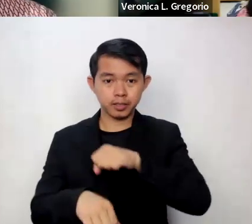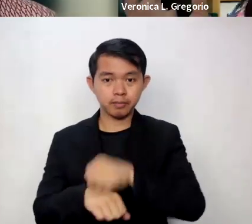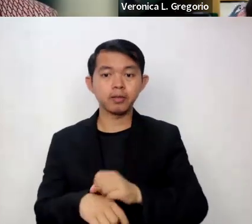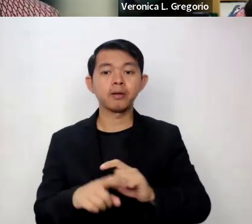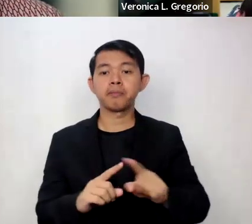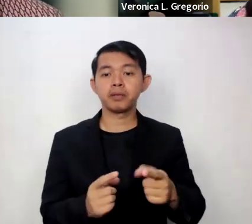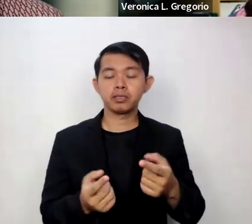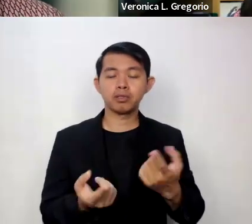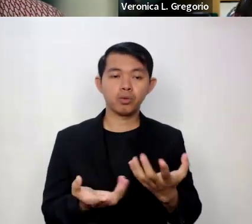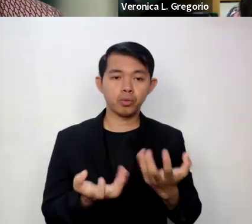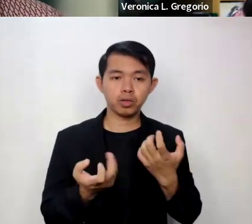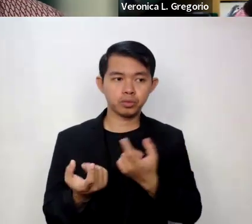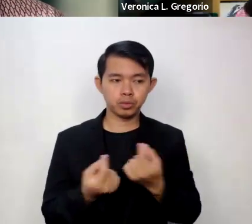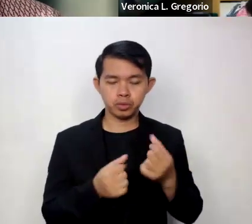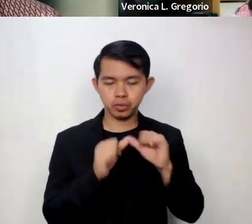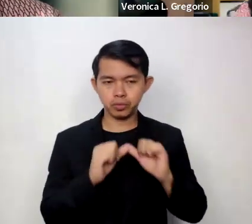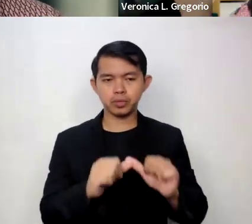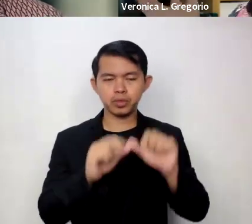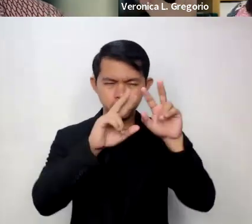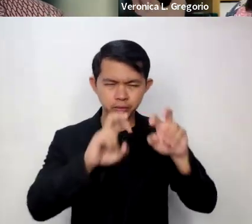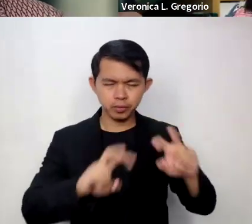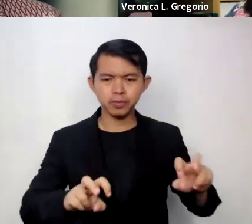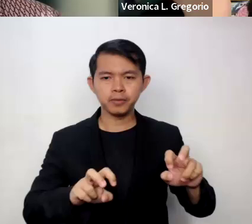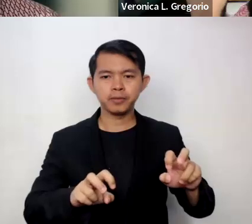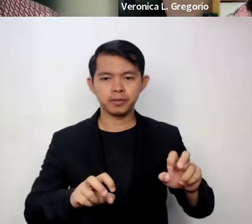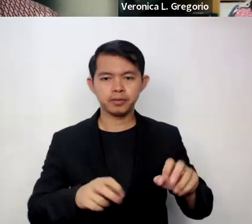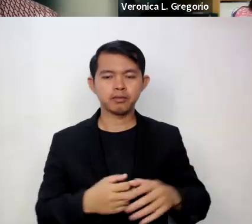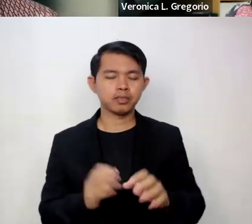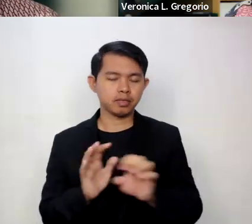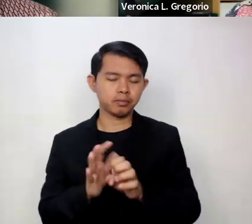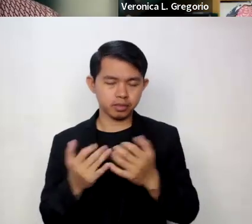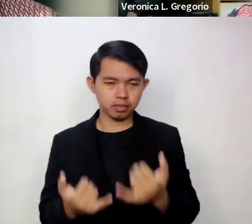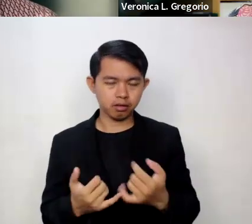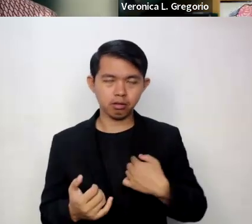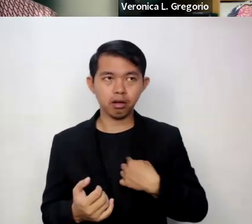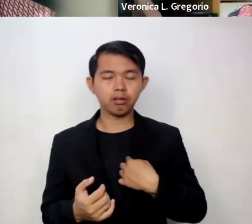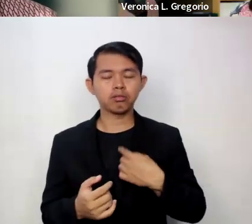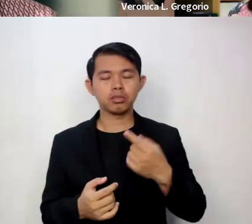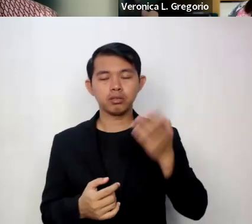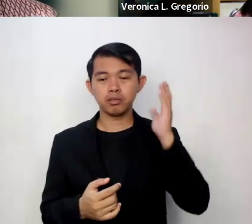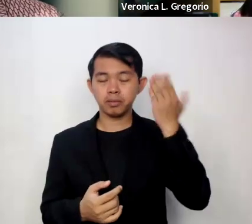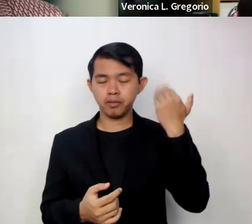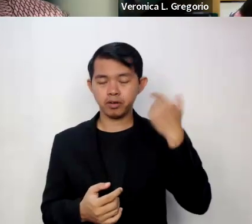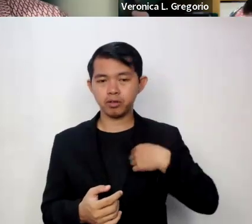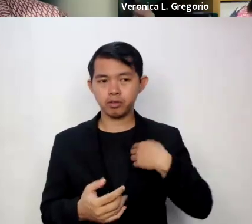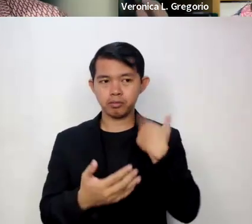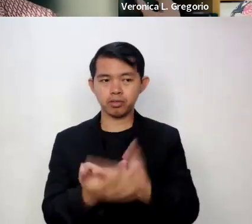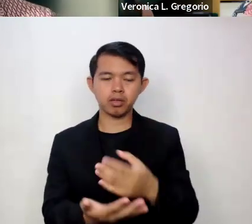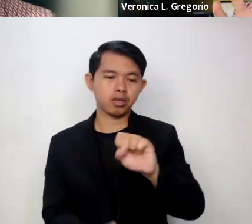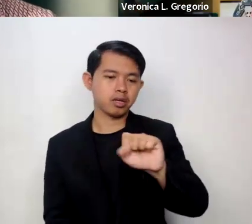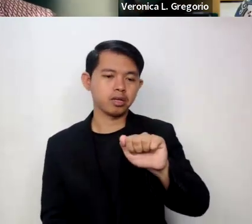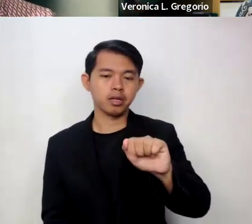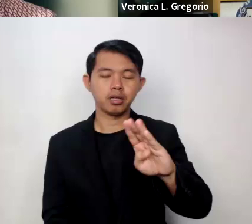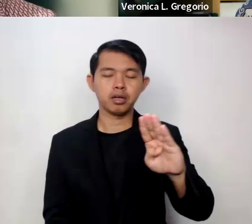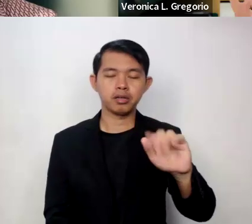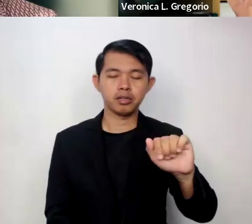and continue doing research. Recently, I went to Sabah doing some project about Filipinos in Sabah and things like